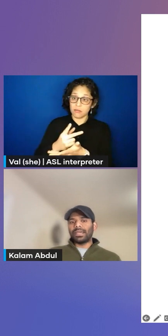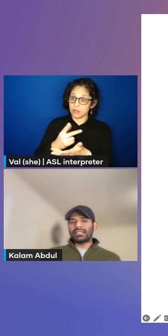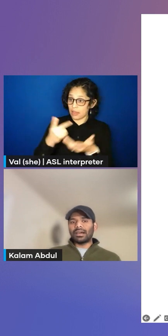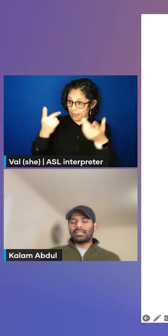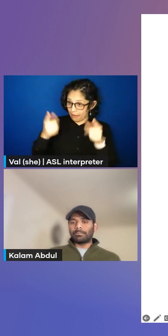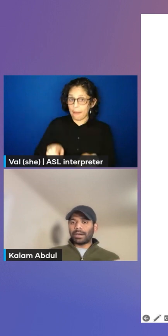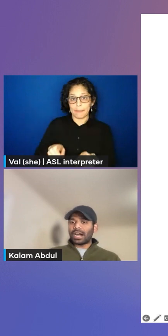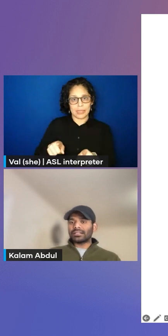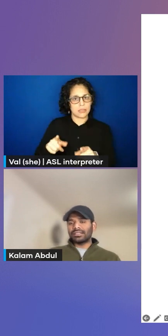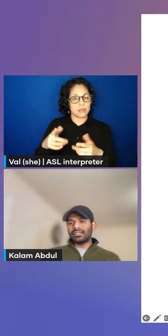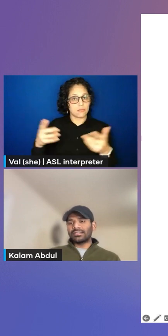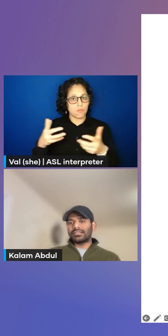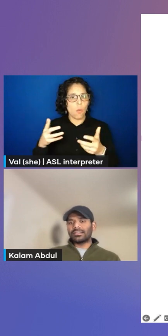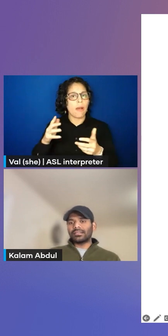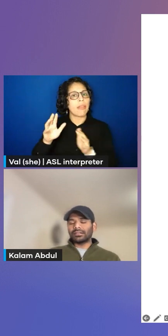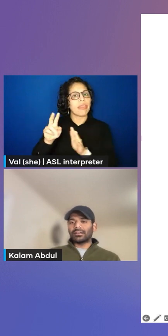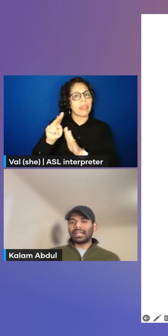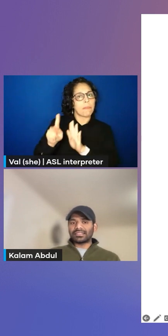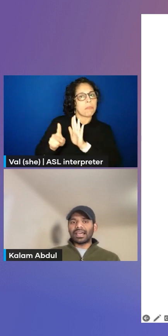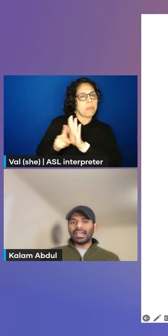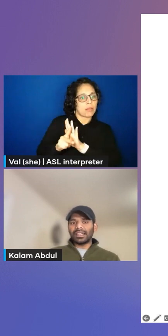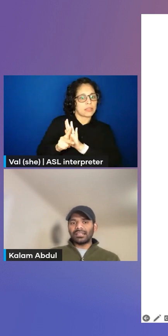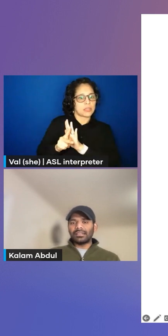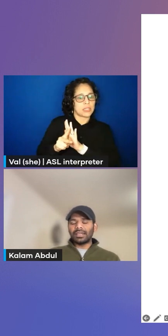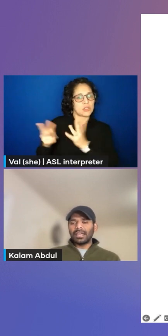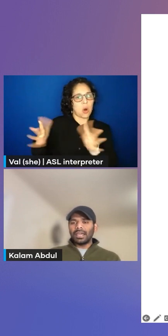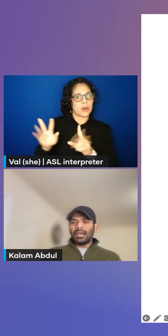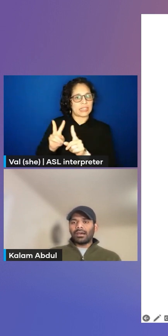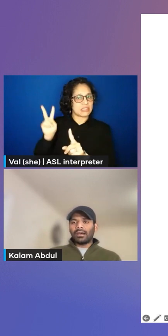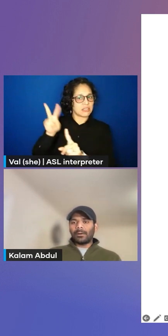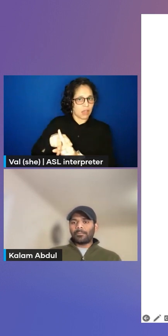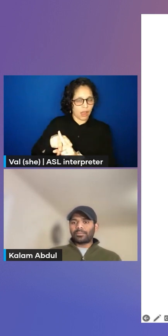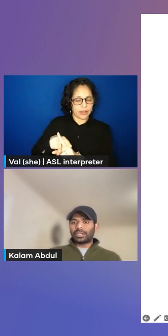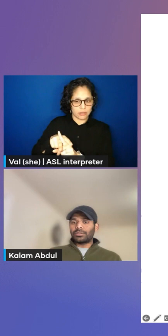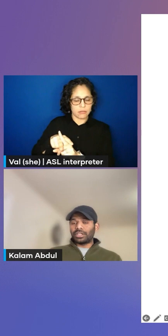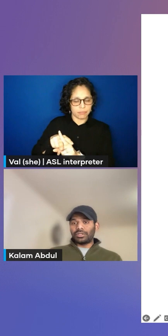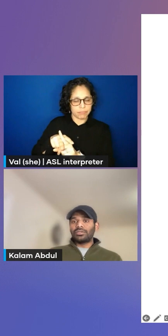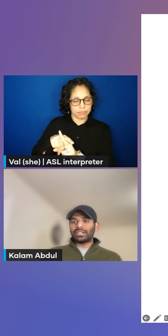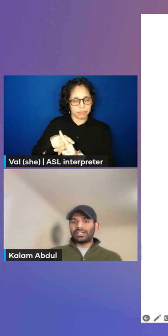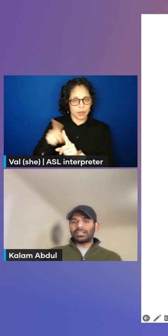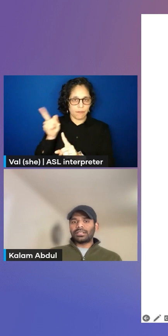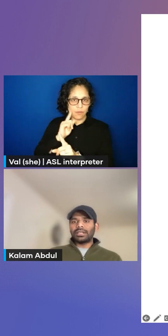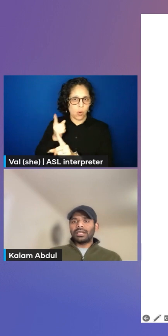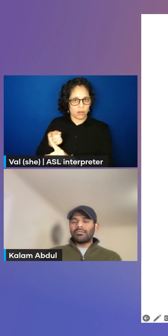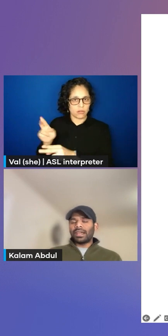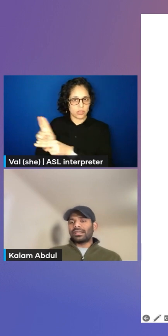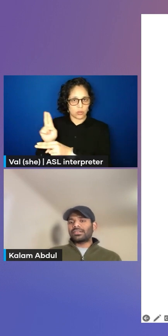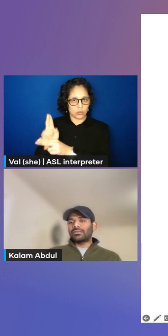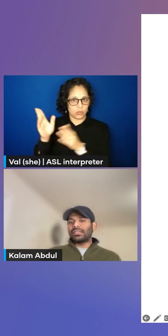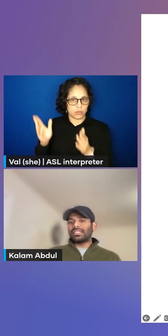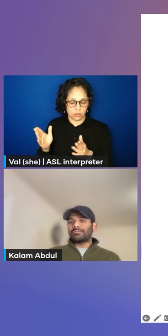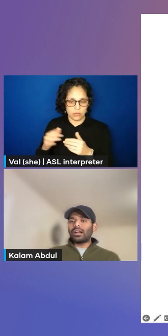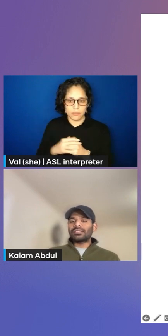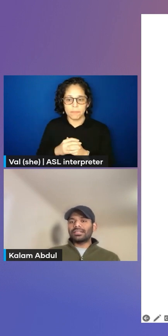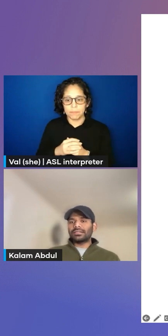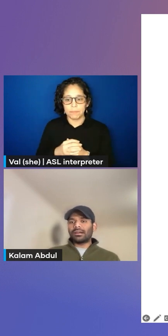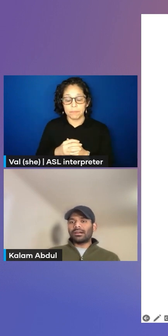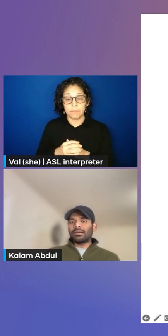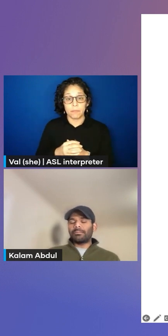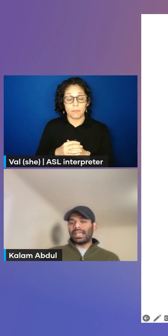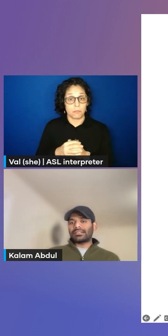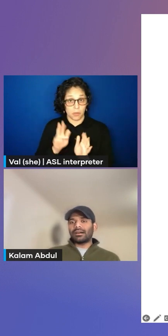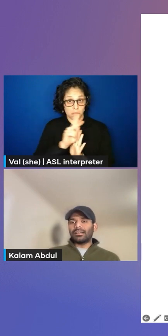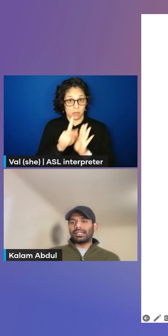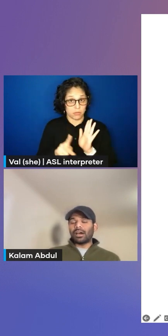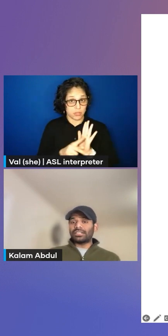happens based on the policies that are assigned to the users, right? So, and these policies